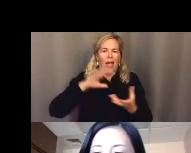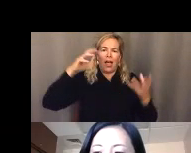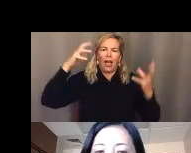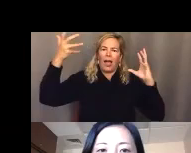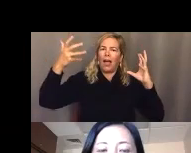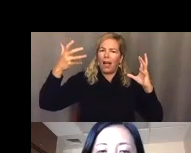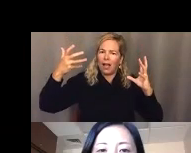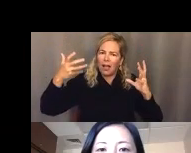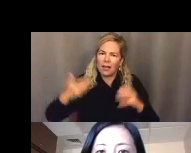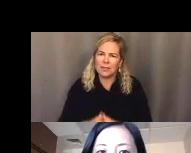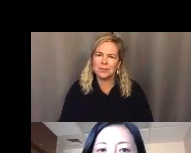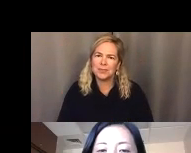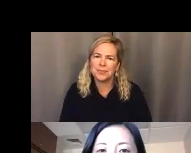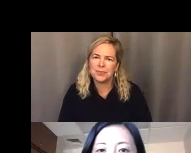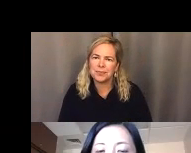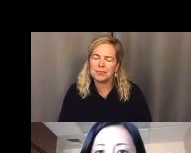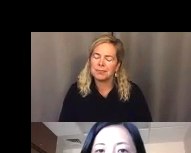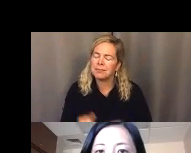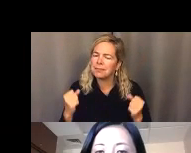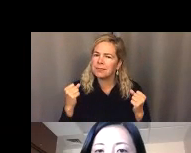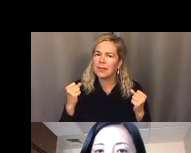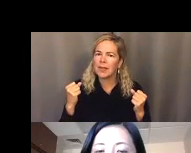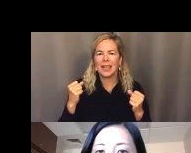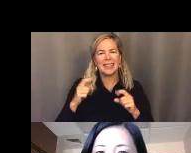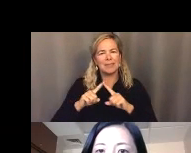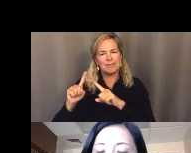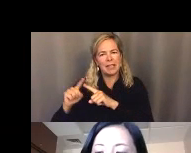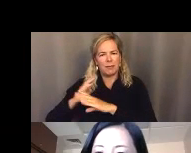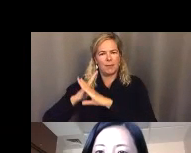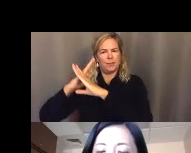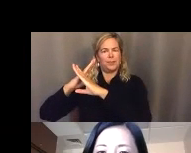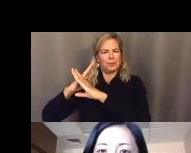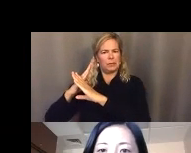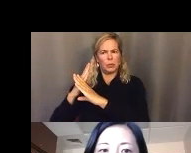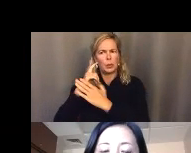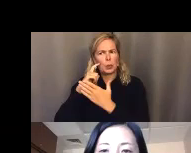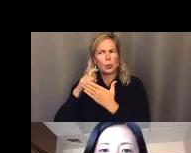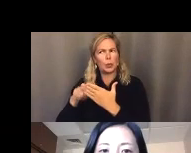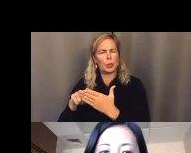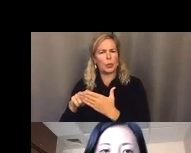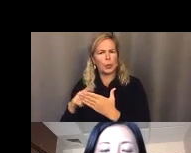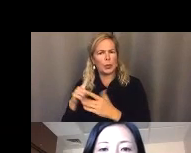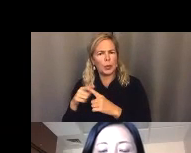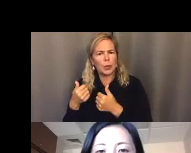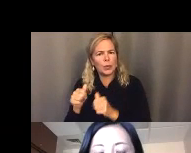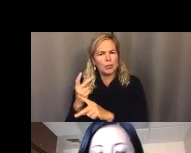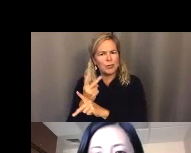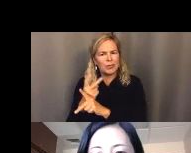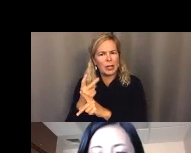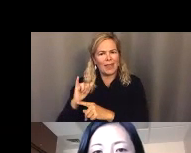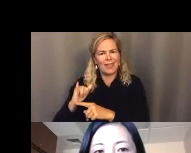There was a wide range of barriers that respondents felt they were finding as they were trying to find dependent care solutions.